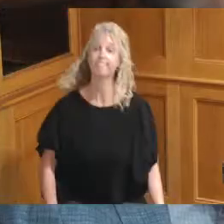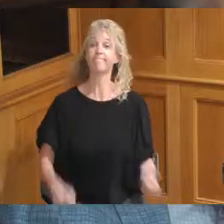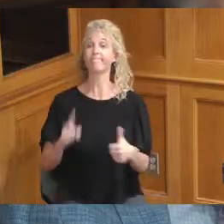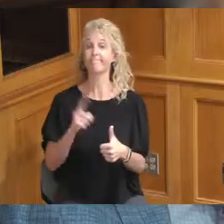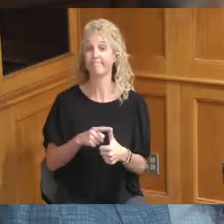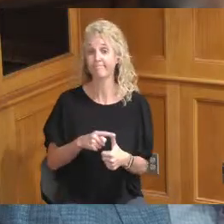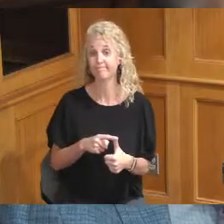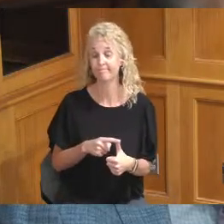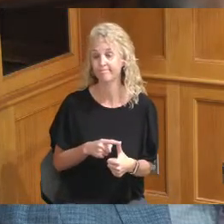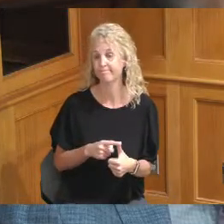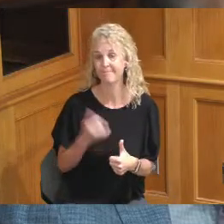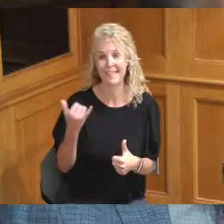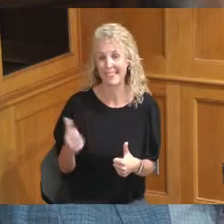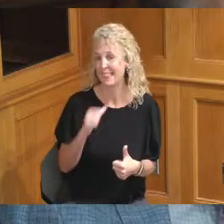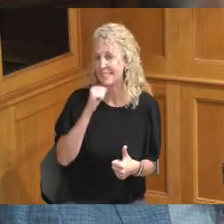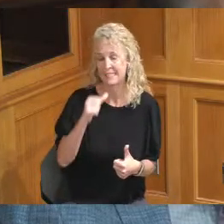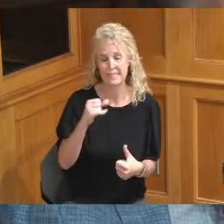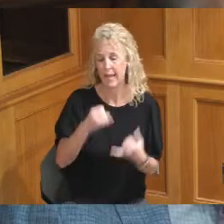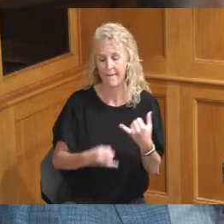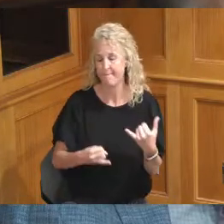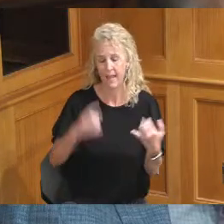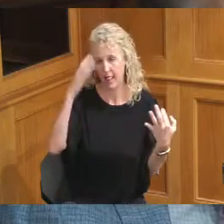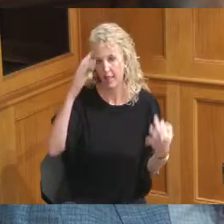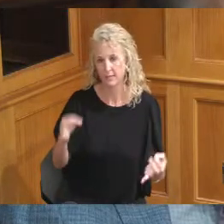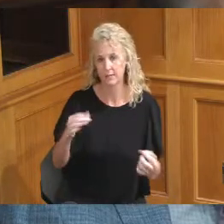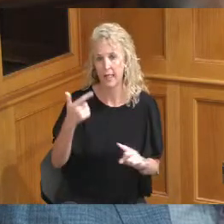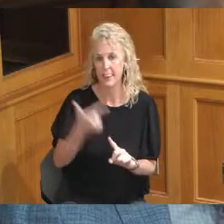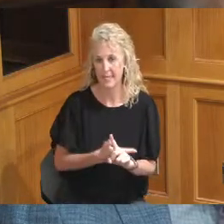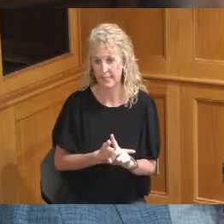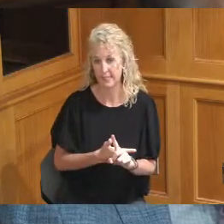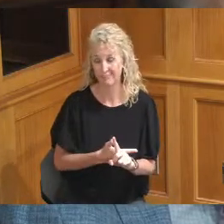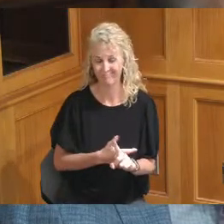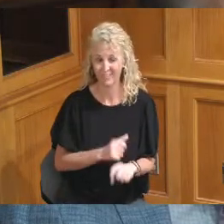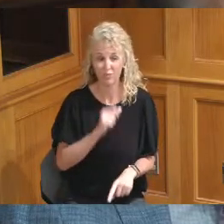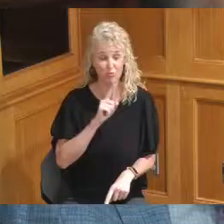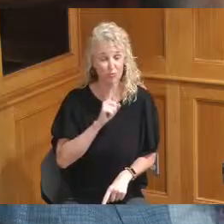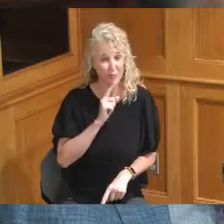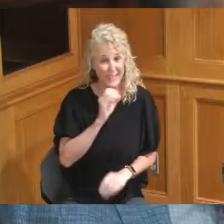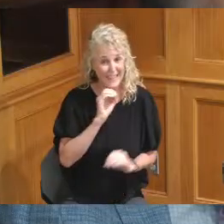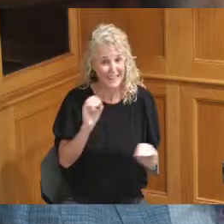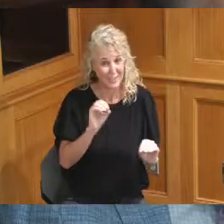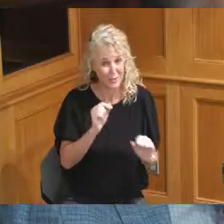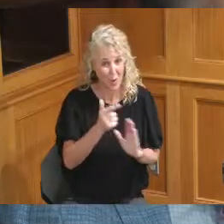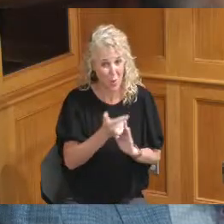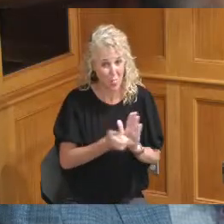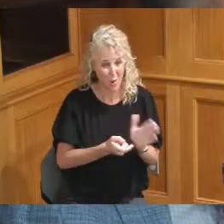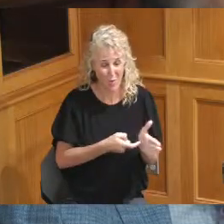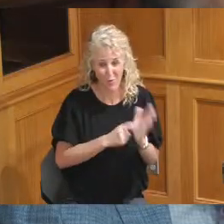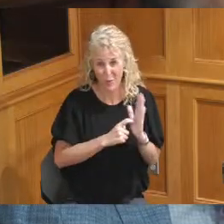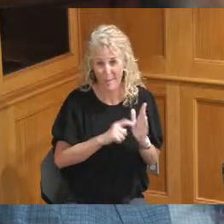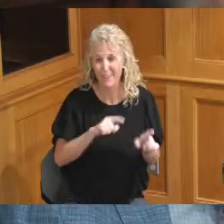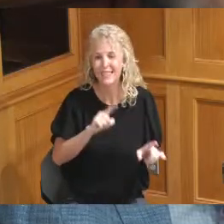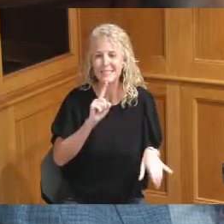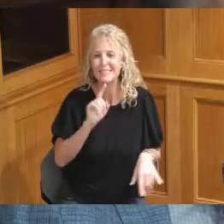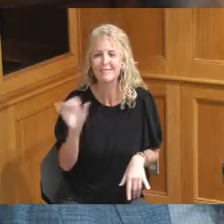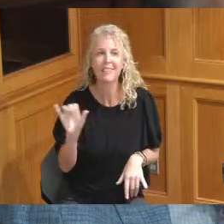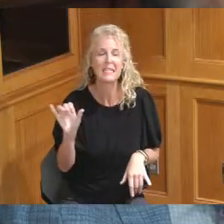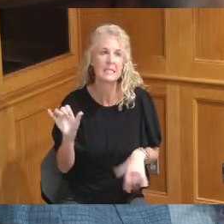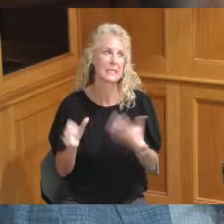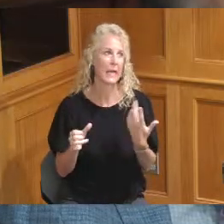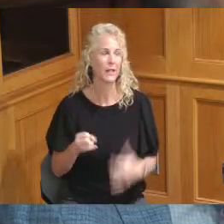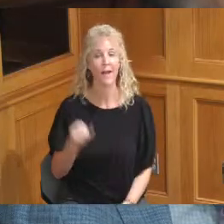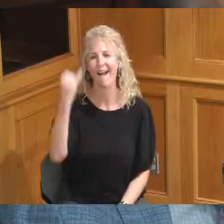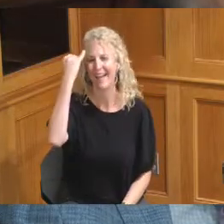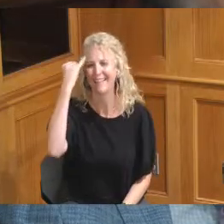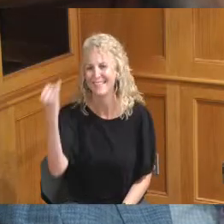being voted on today is not a final lease, it's not legally binding, it's not enforceable, it's an LOI concept, same as what the voters had